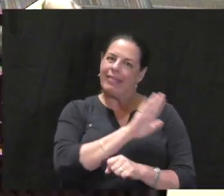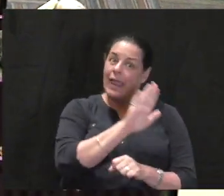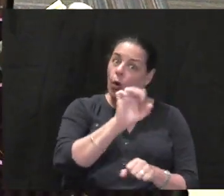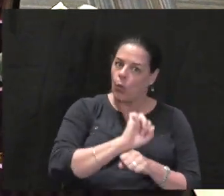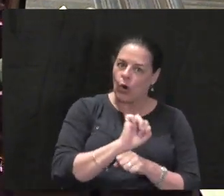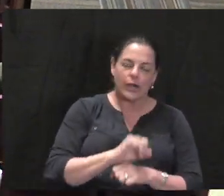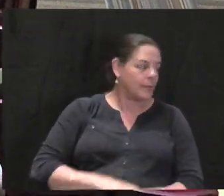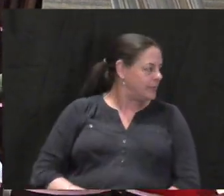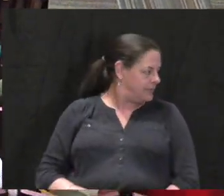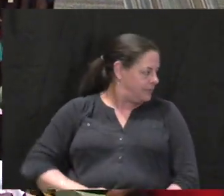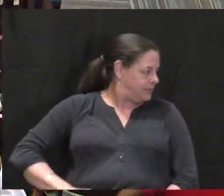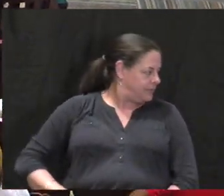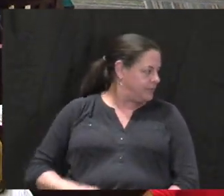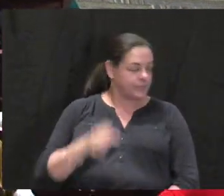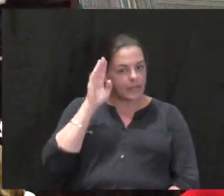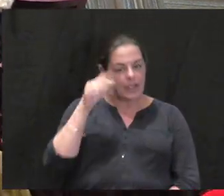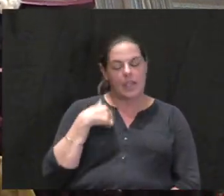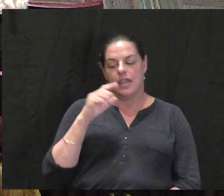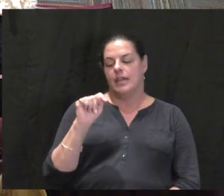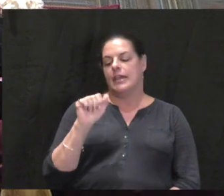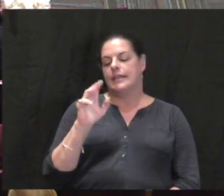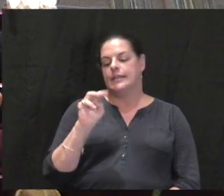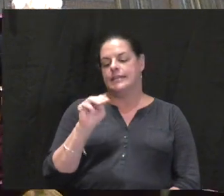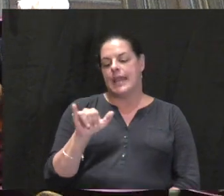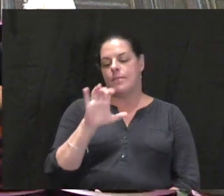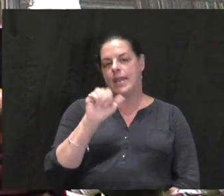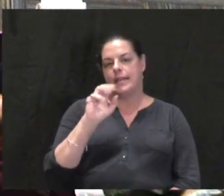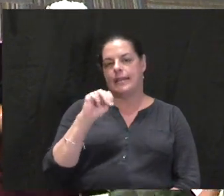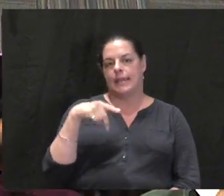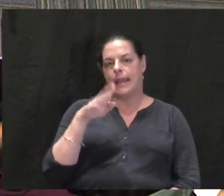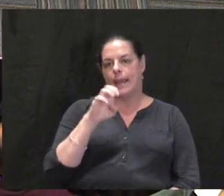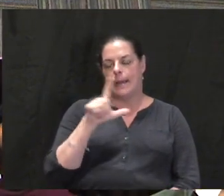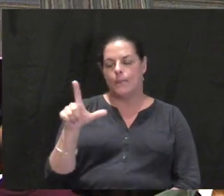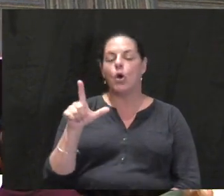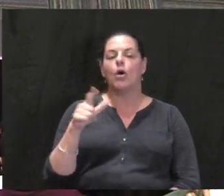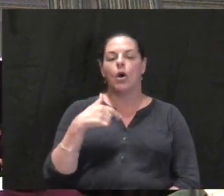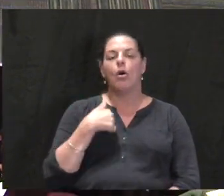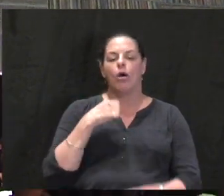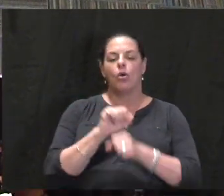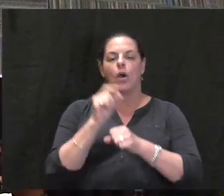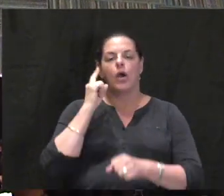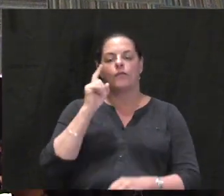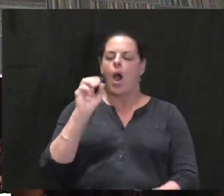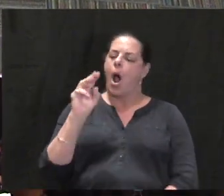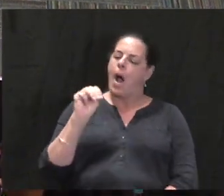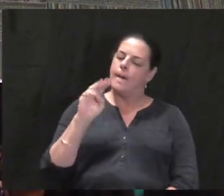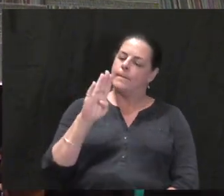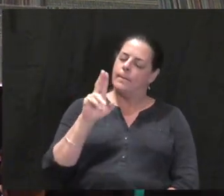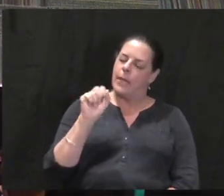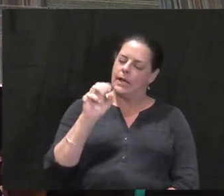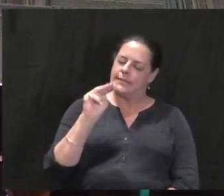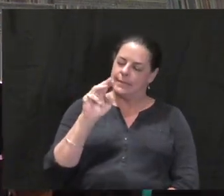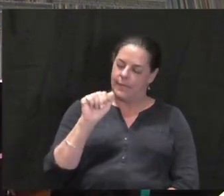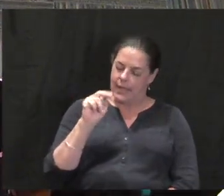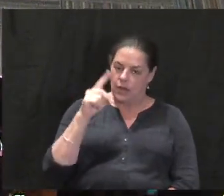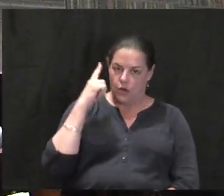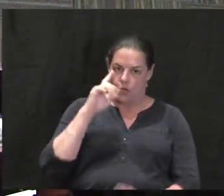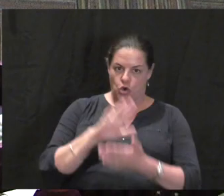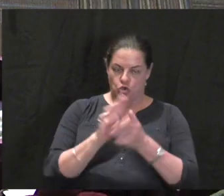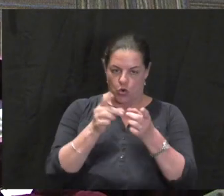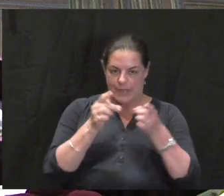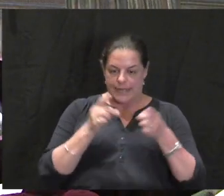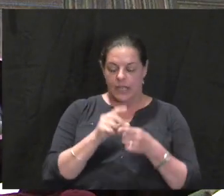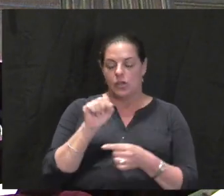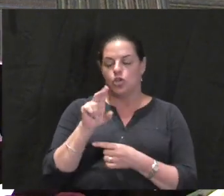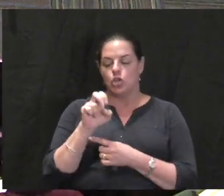for students that are receiving special education services. So we work together on a lot of concerns that are brought